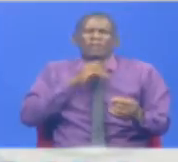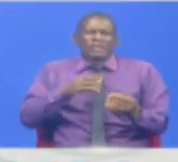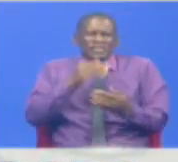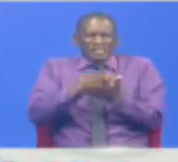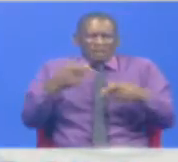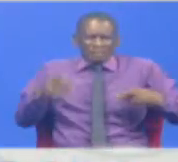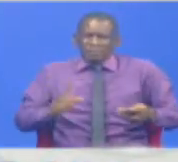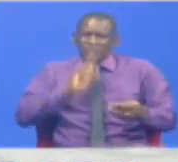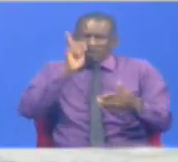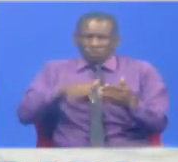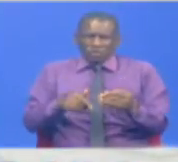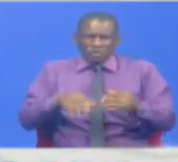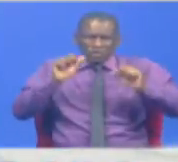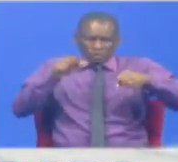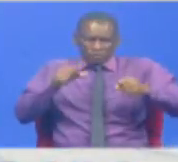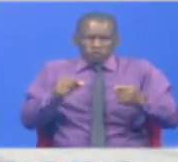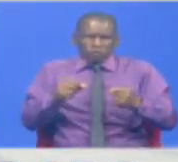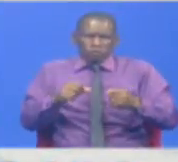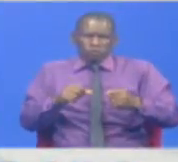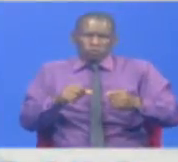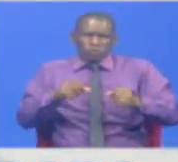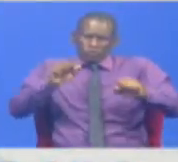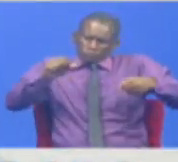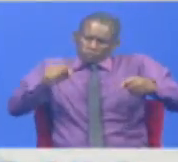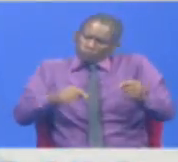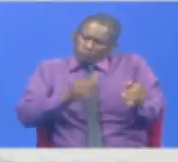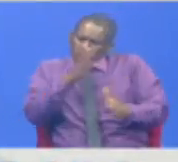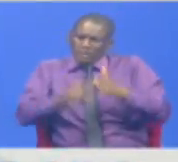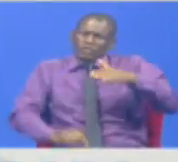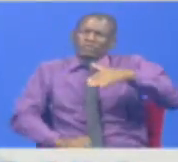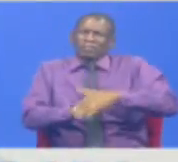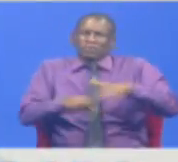be warming up to Deputy President William Ruto.